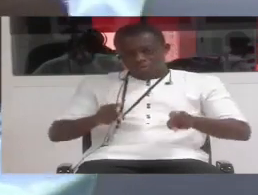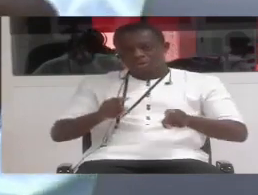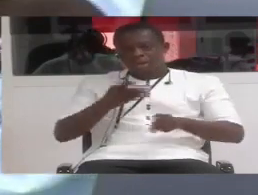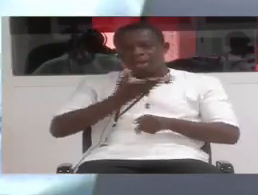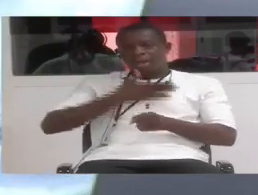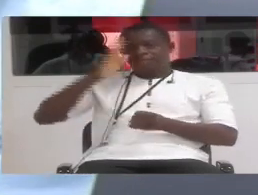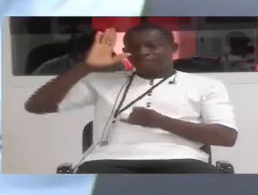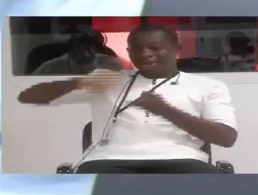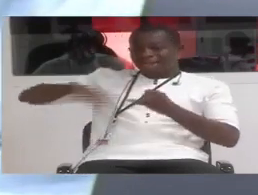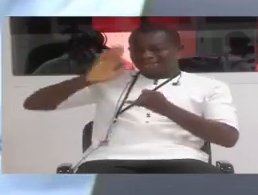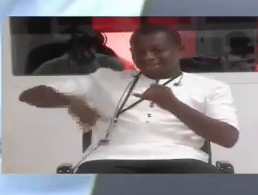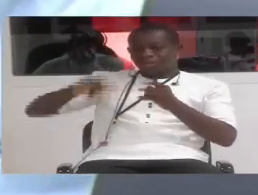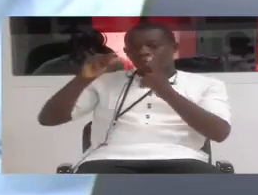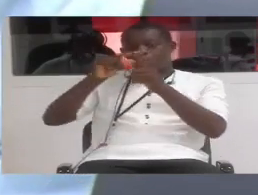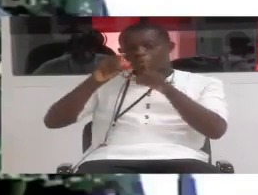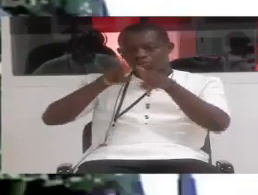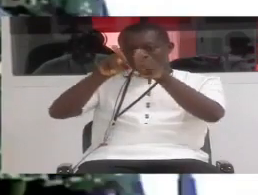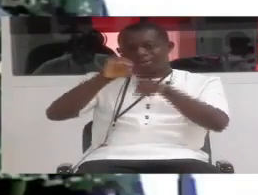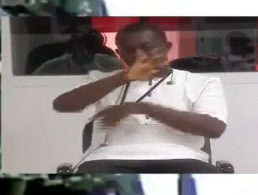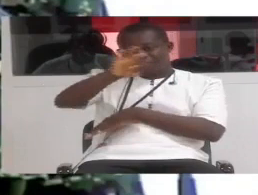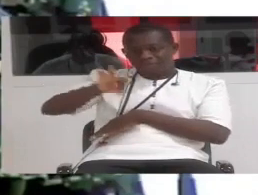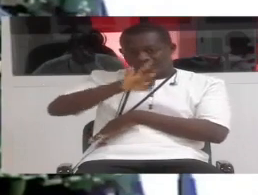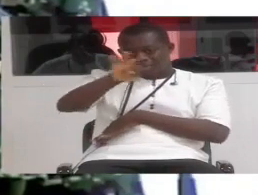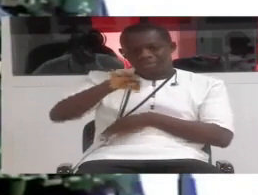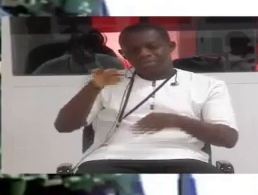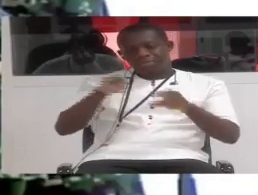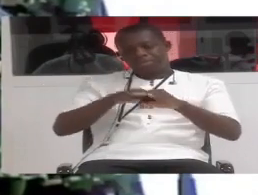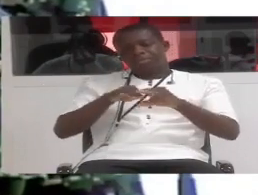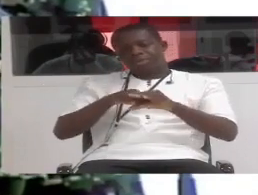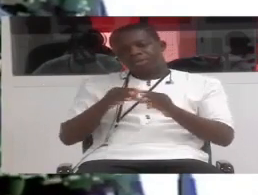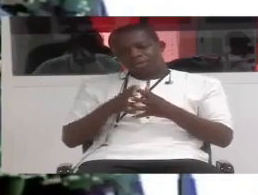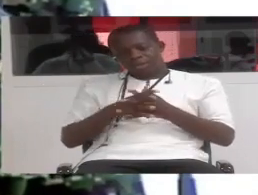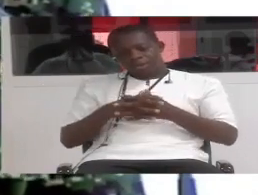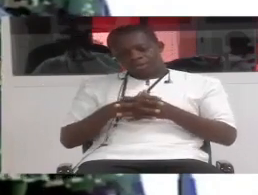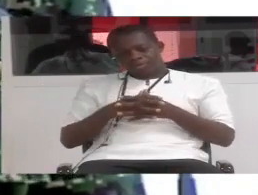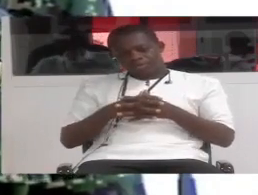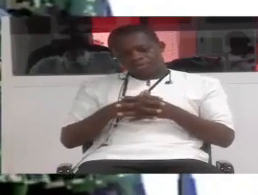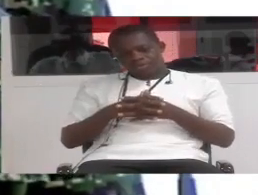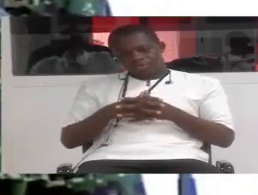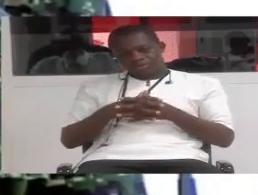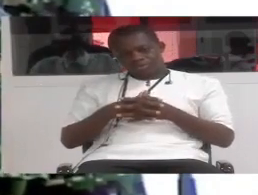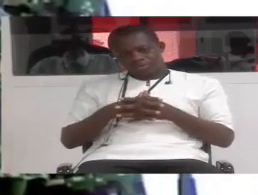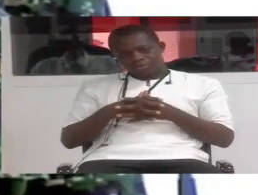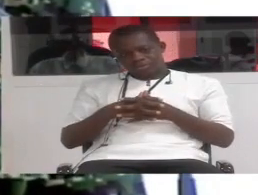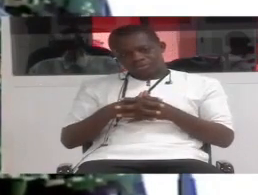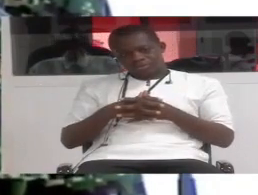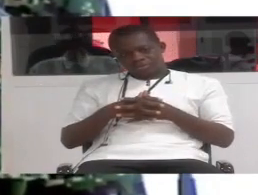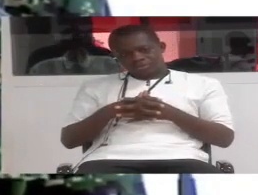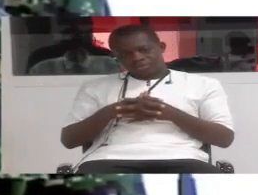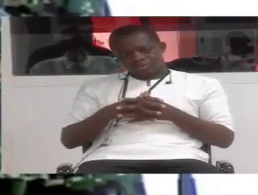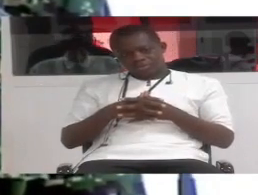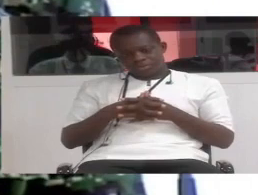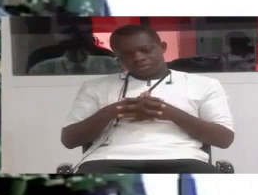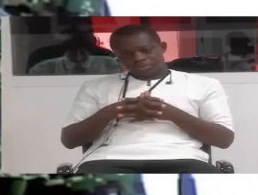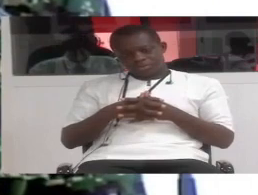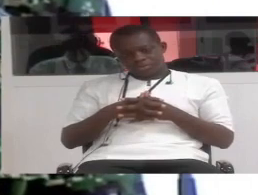have a last word with a family member? Ndax ni ñooñu jox nañ leen cër pour ñu mëna wax kaddu bo xamne moy